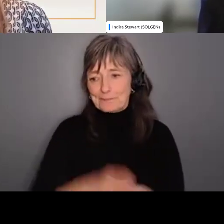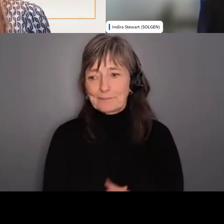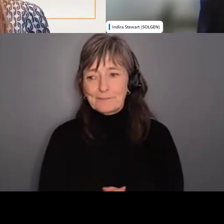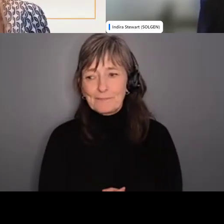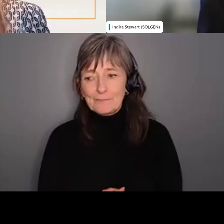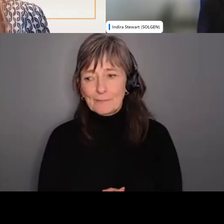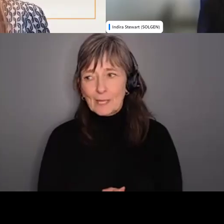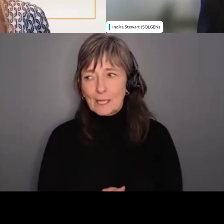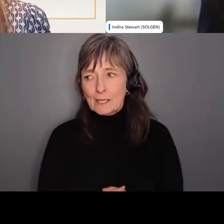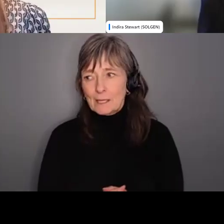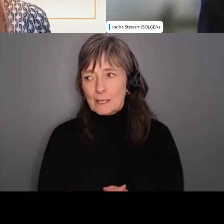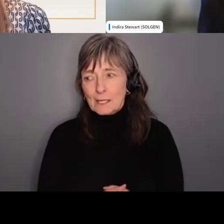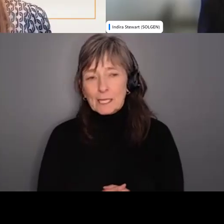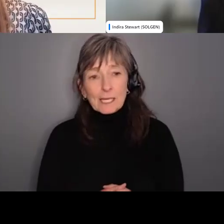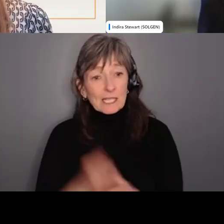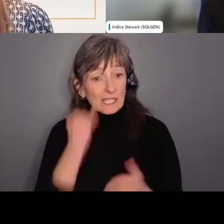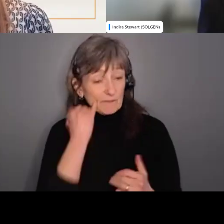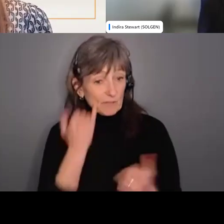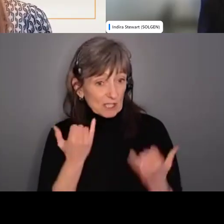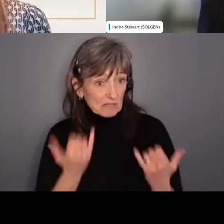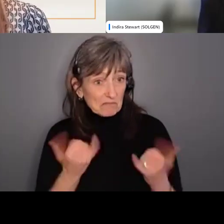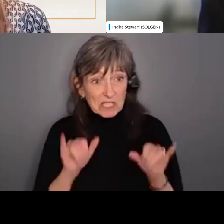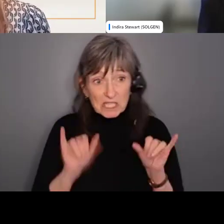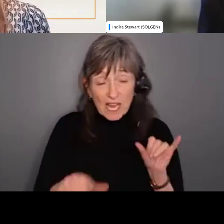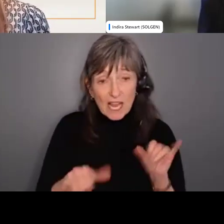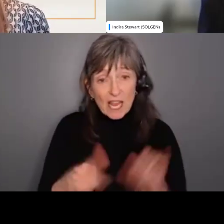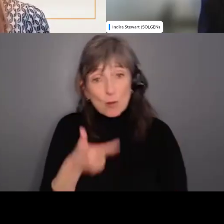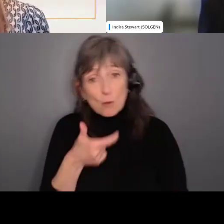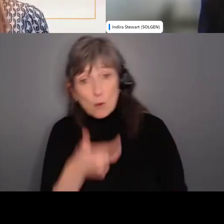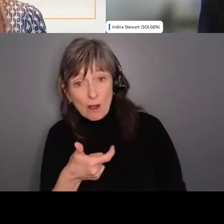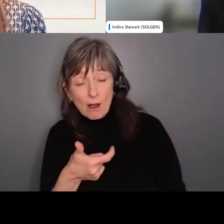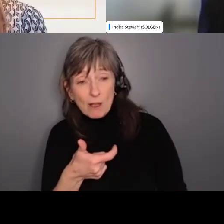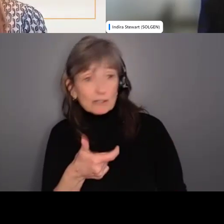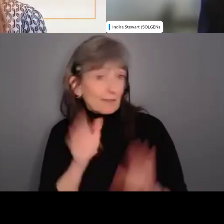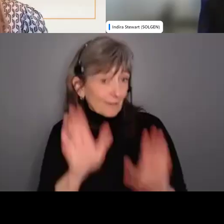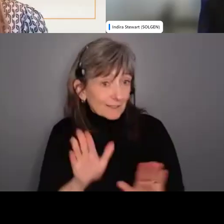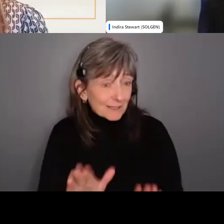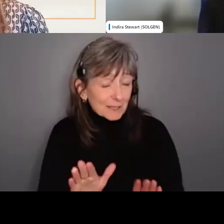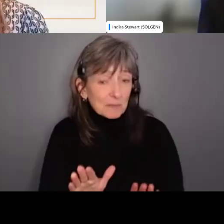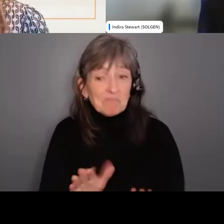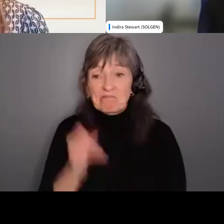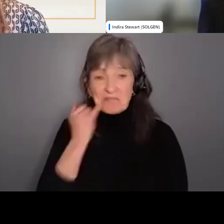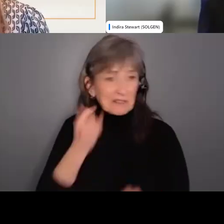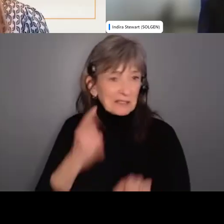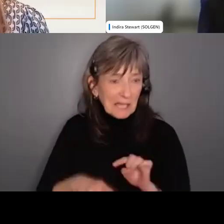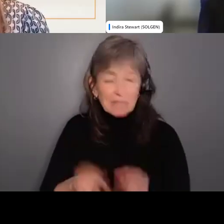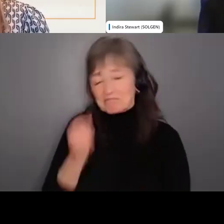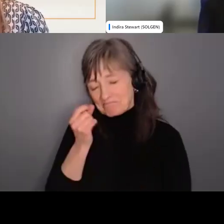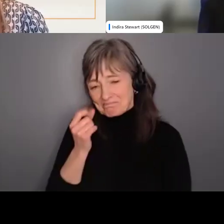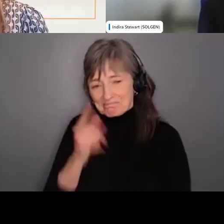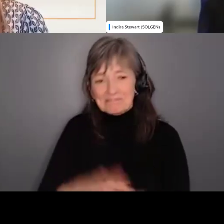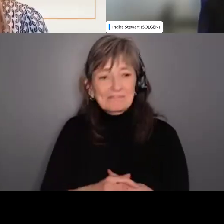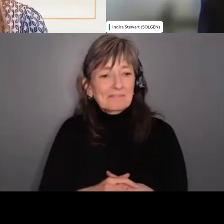today. If you're able to stay on for the duration, that would be great. I understand if you're not able to, but thank you